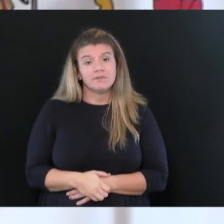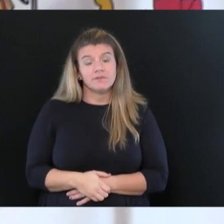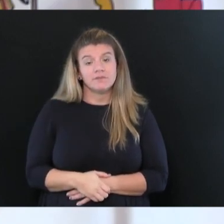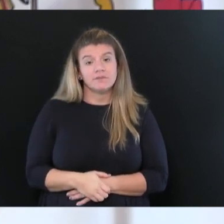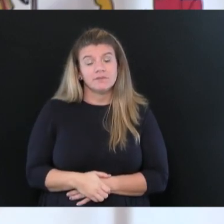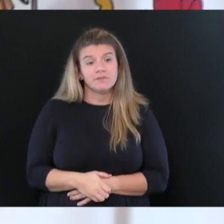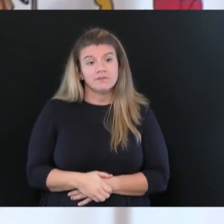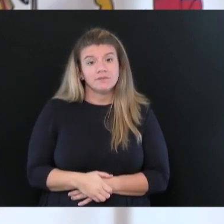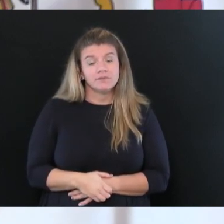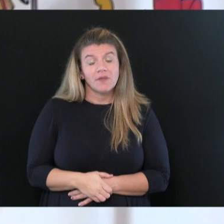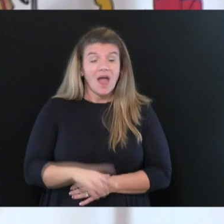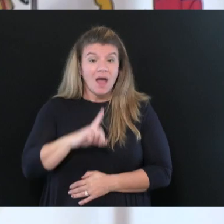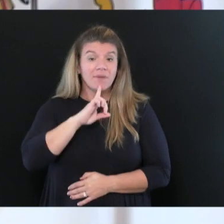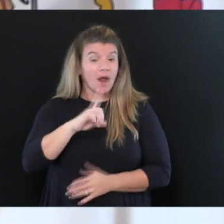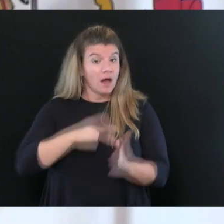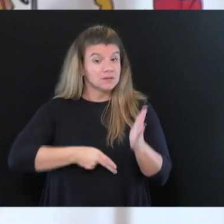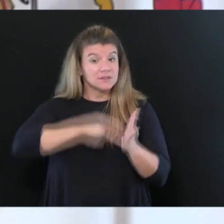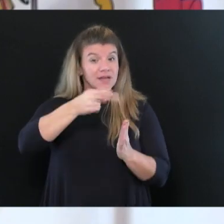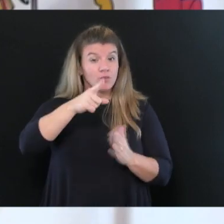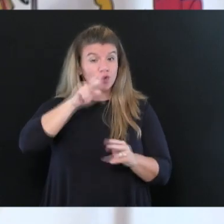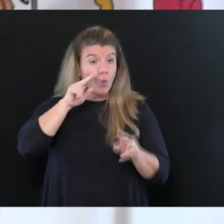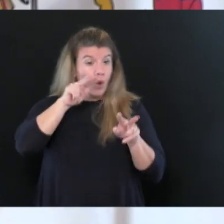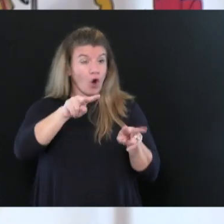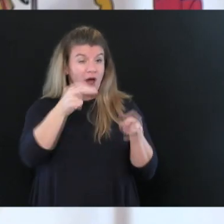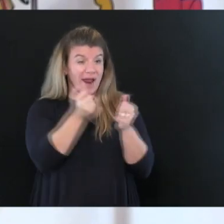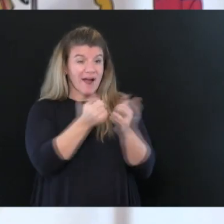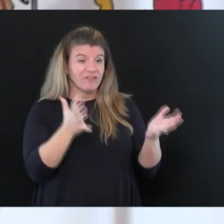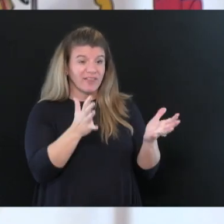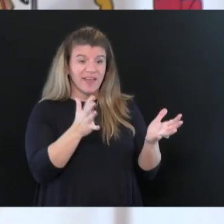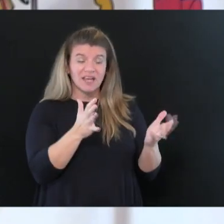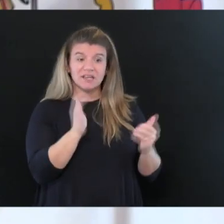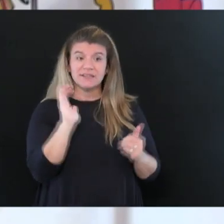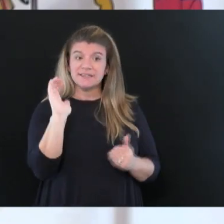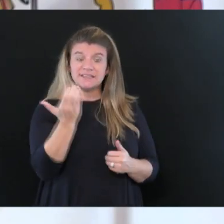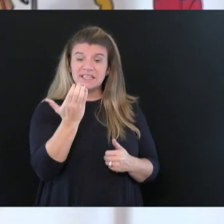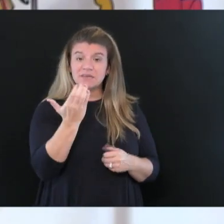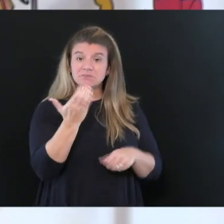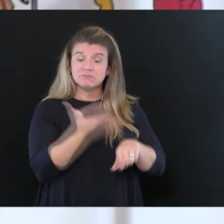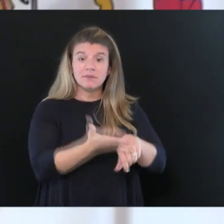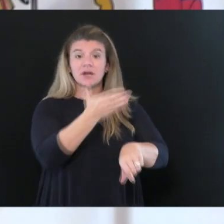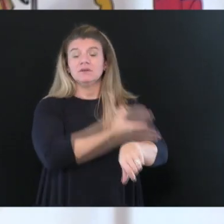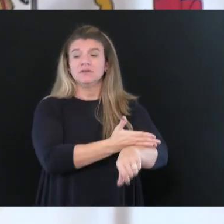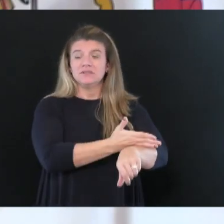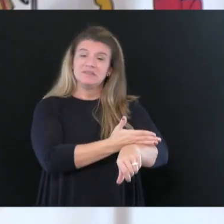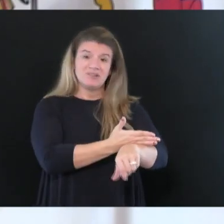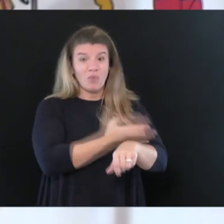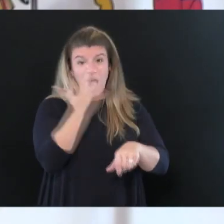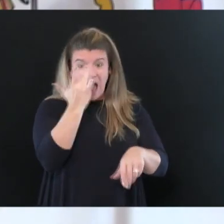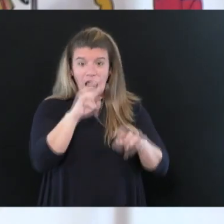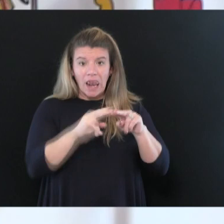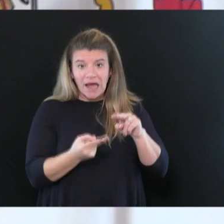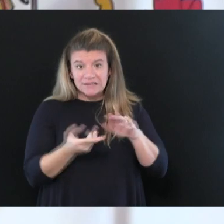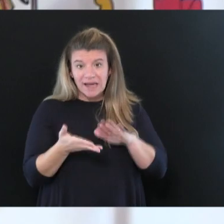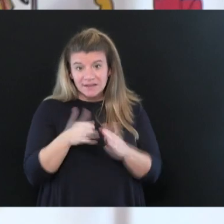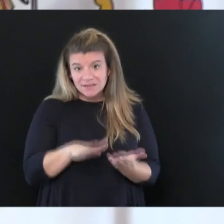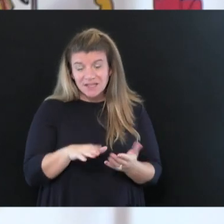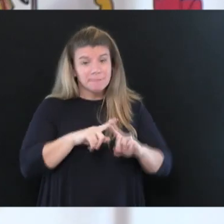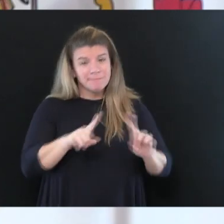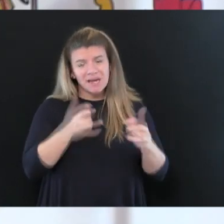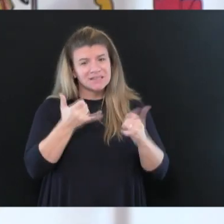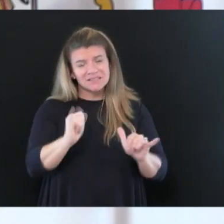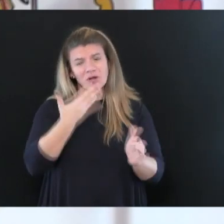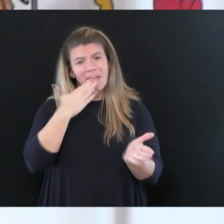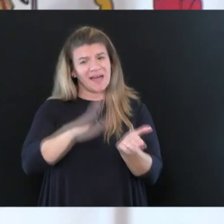it's better from the standpoint of maybe a few less deaths. It's still bad.